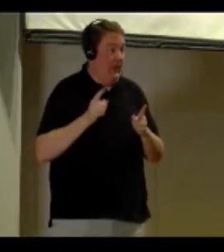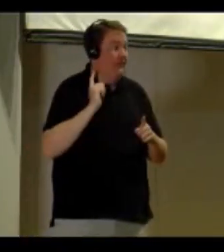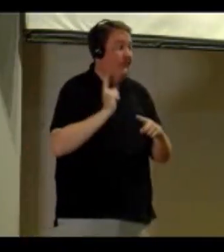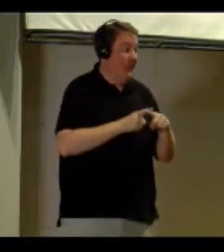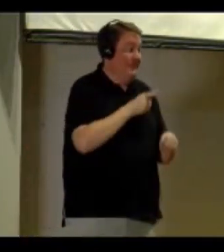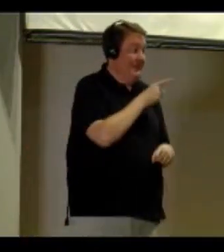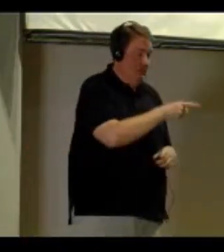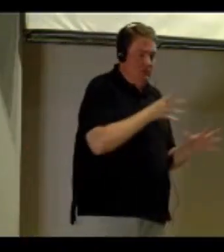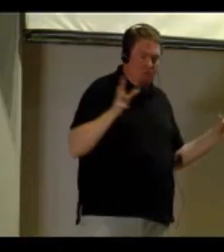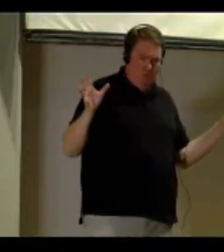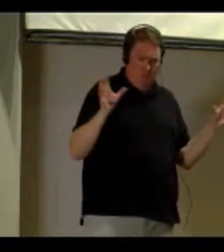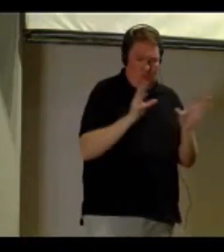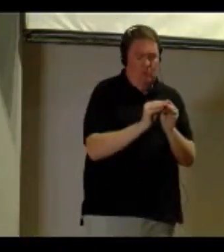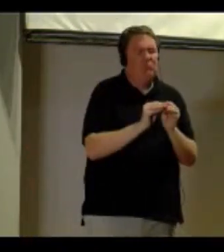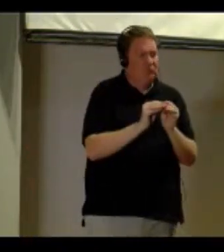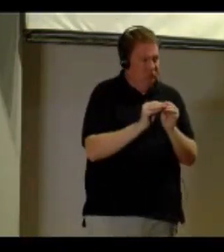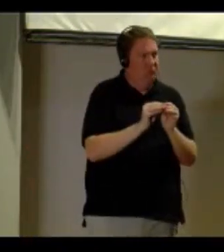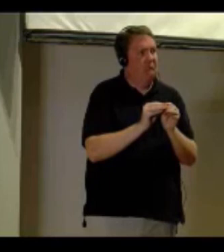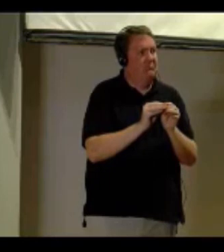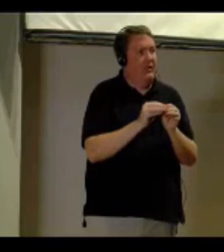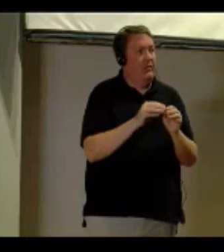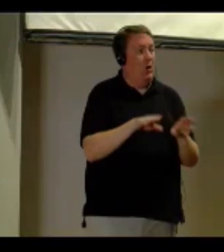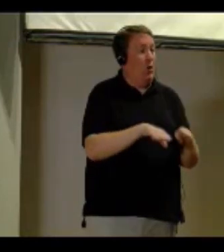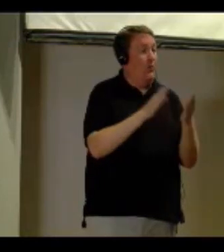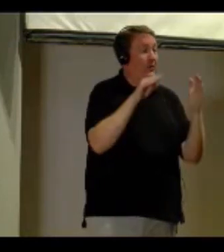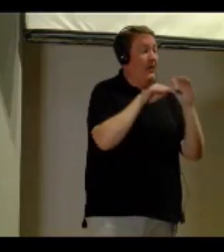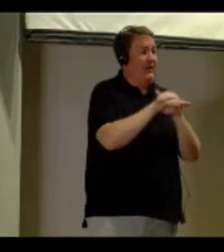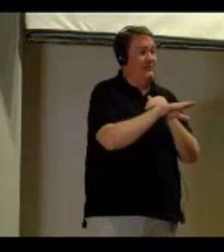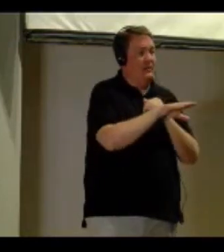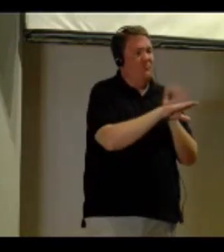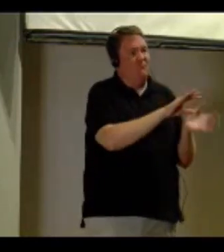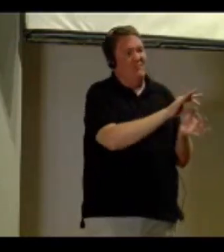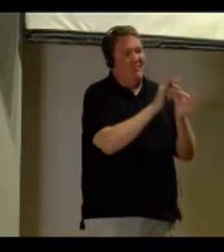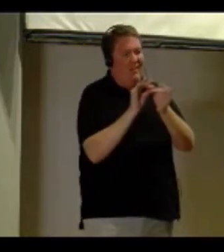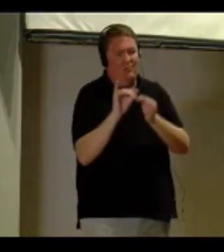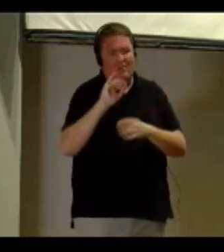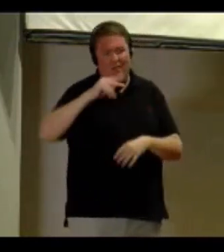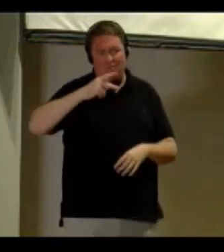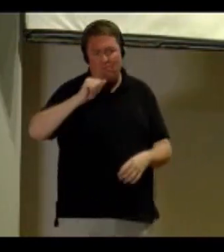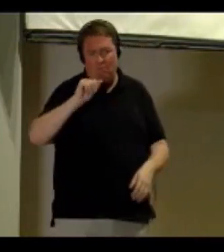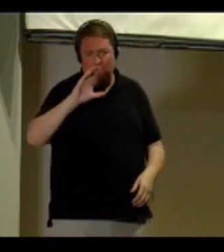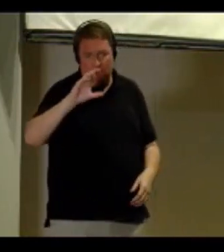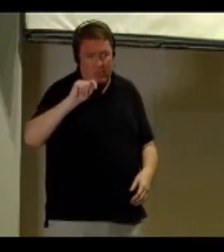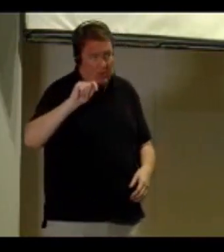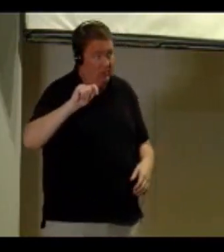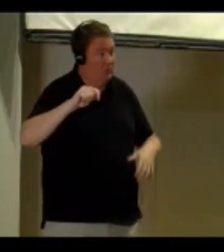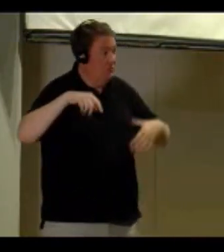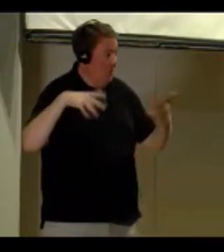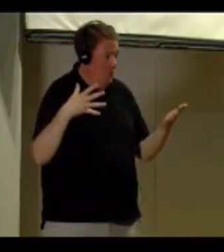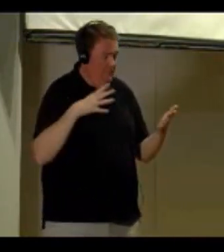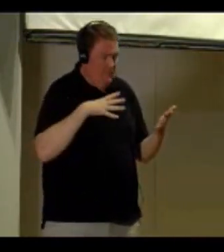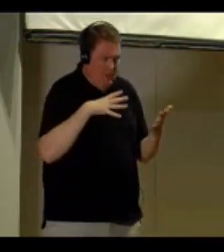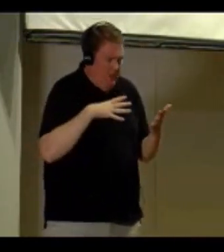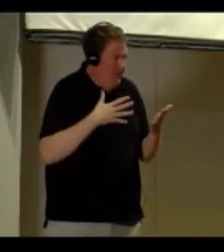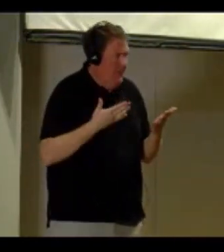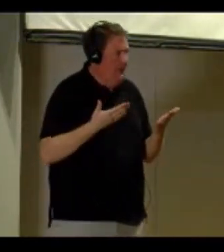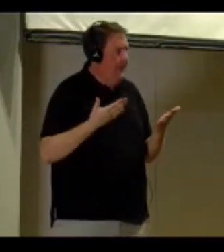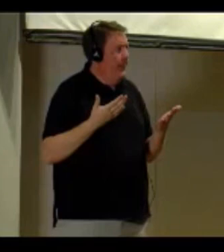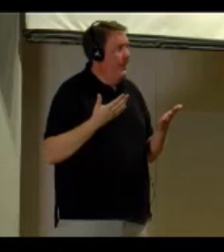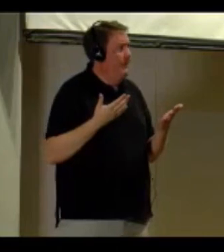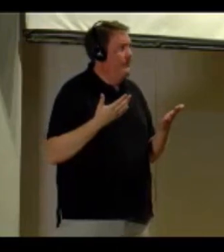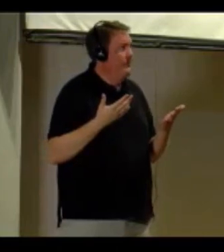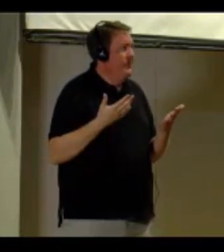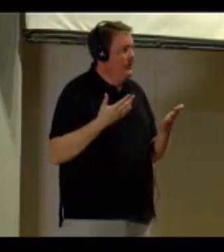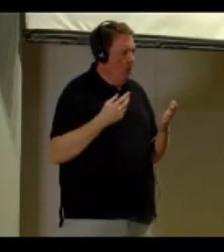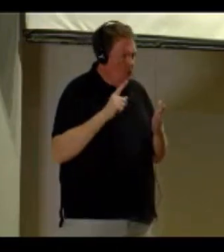that open access and impact go together. So, just how can one